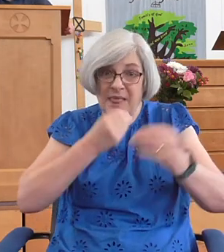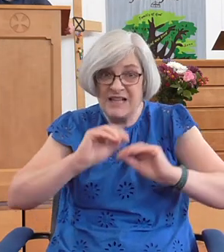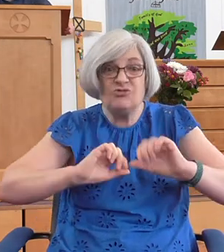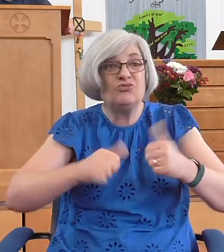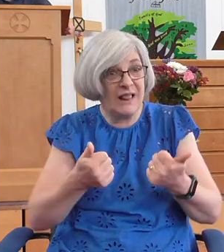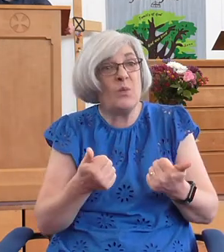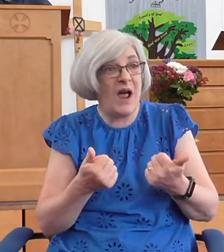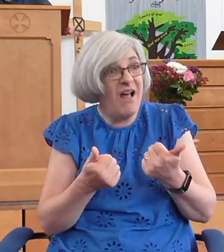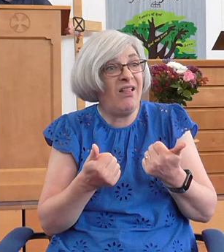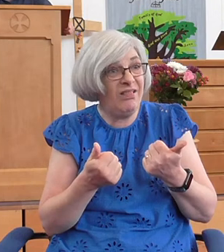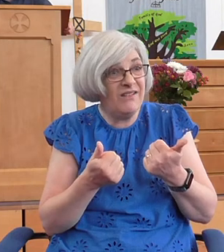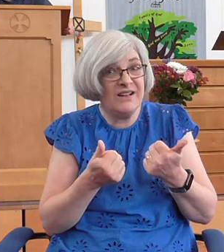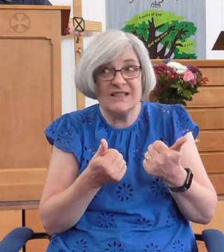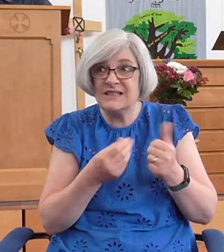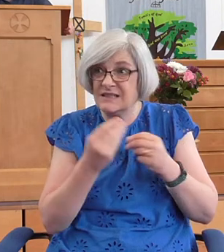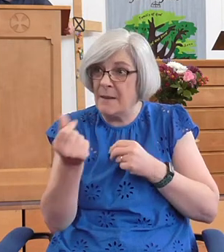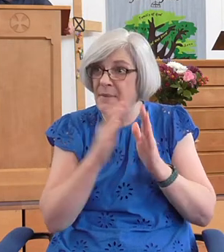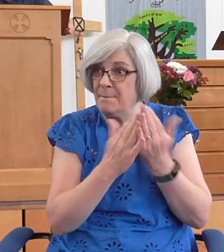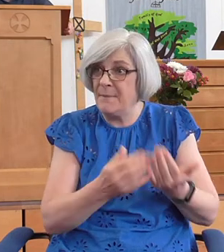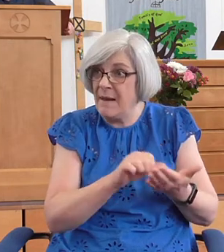passages.